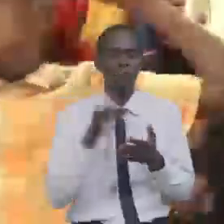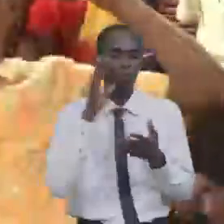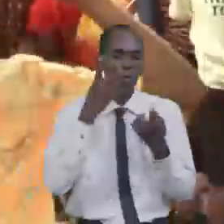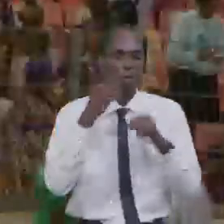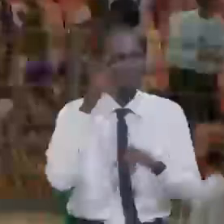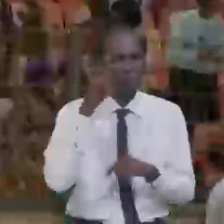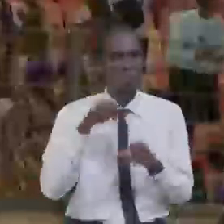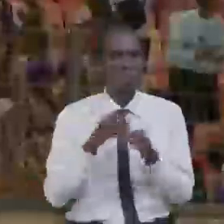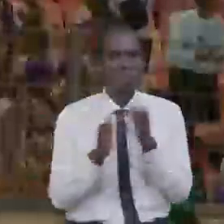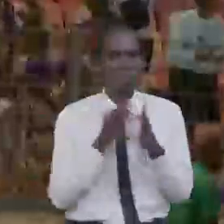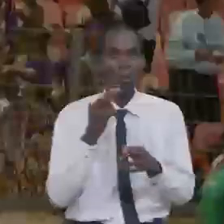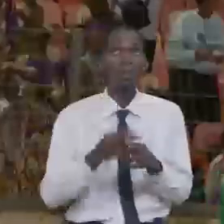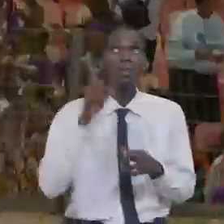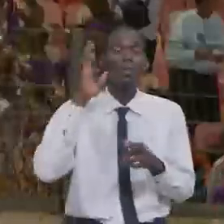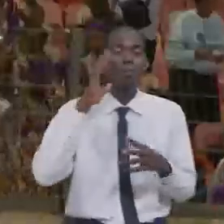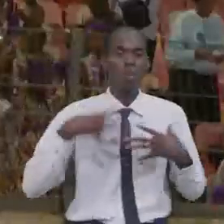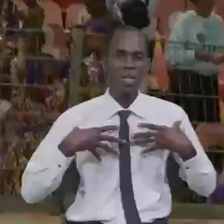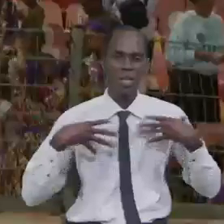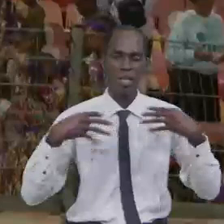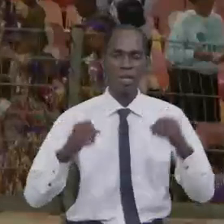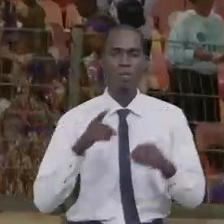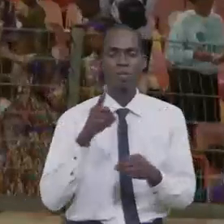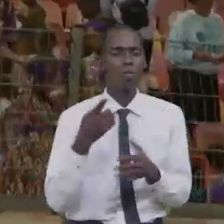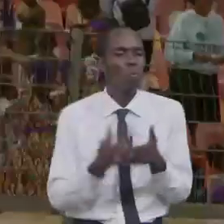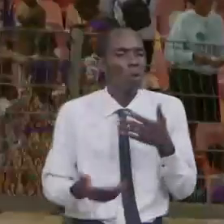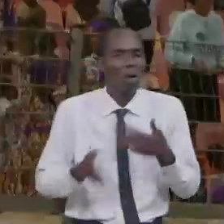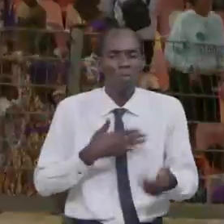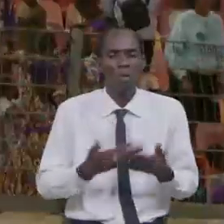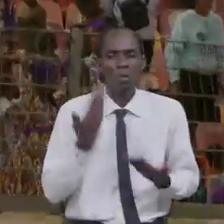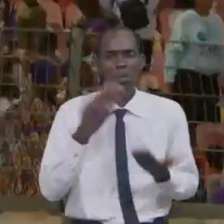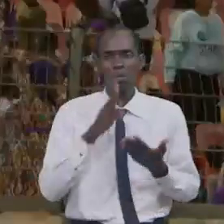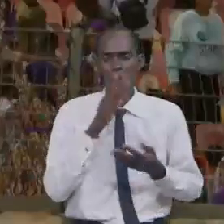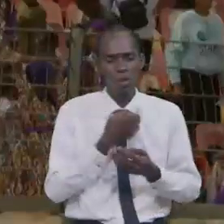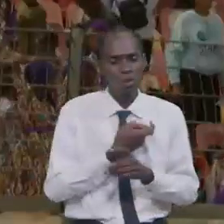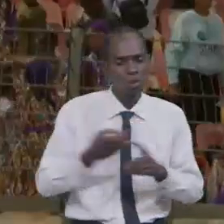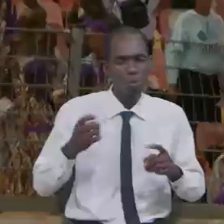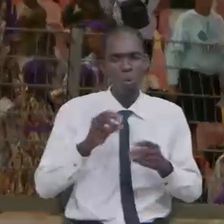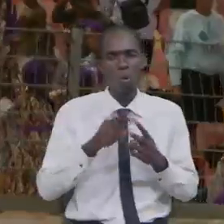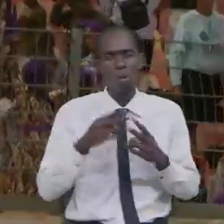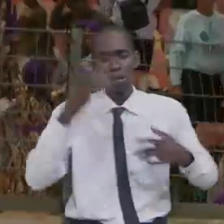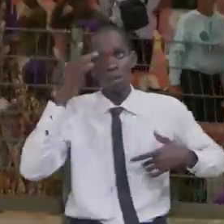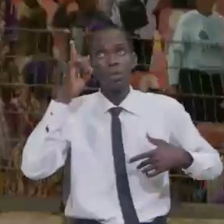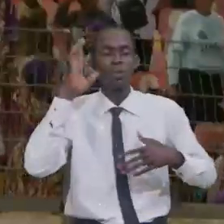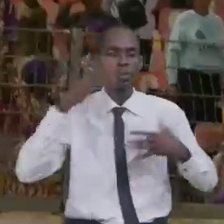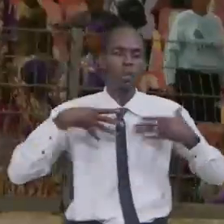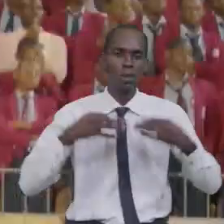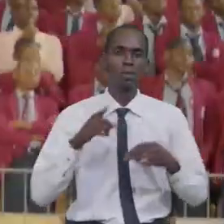It will heal you. Whatever may be the wound or the sickness, it will heal you.